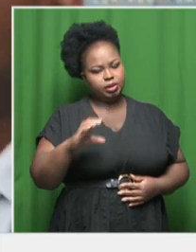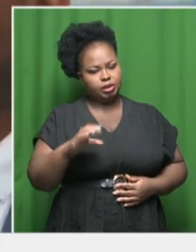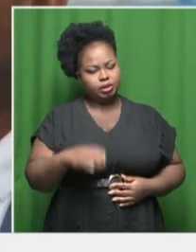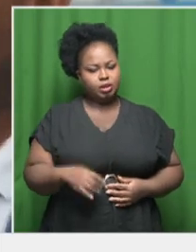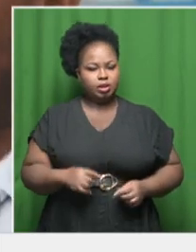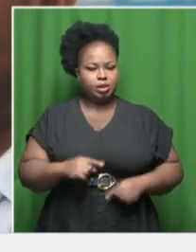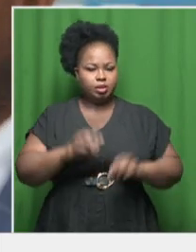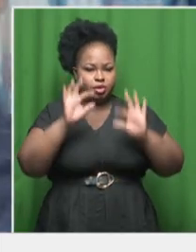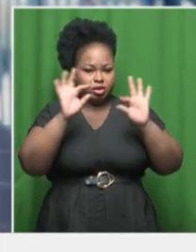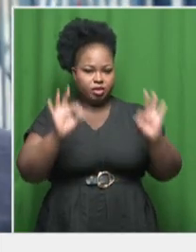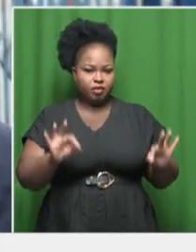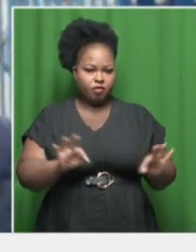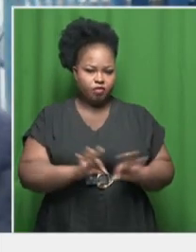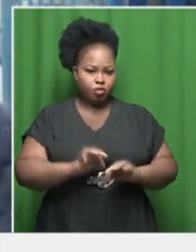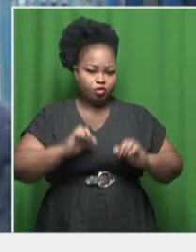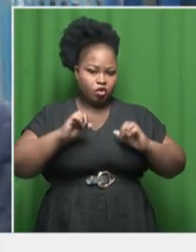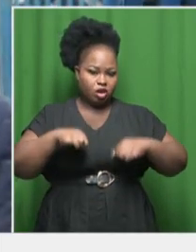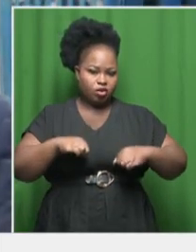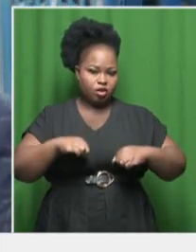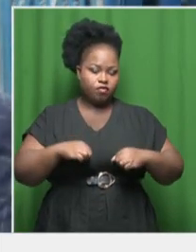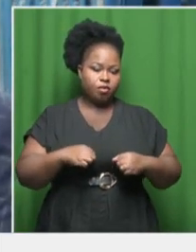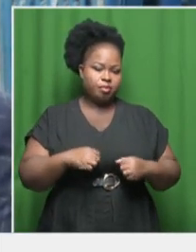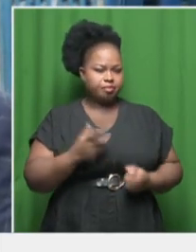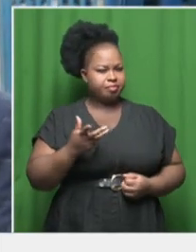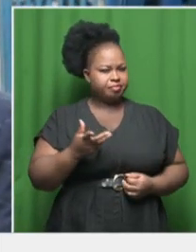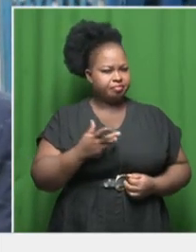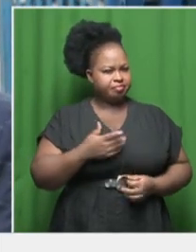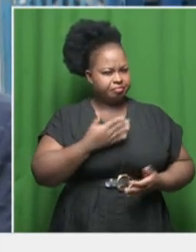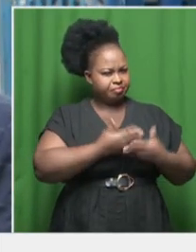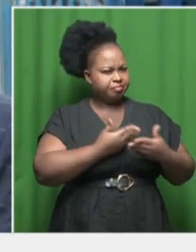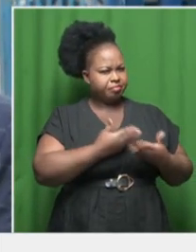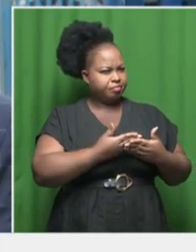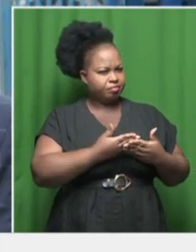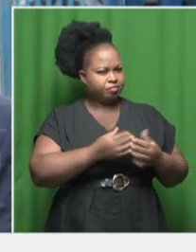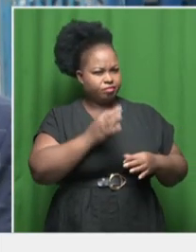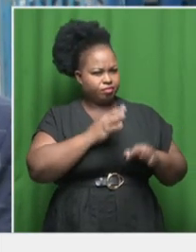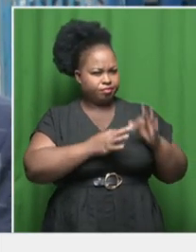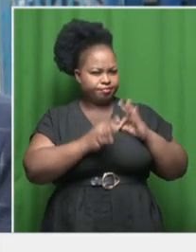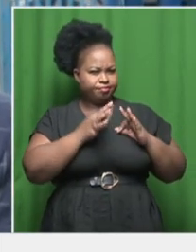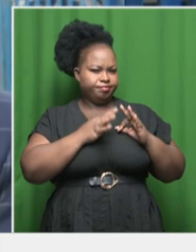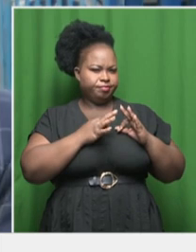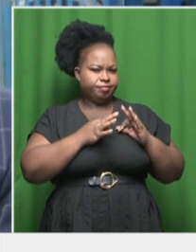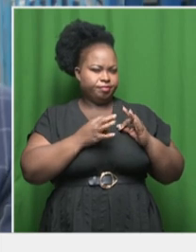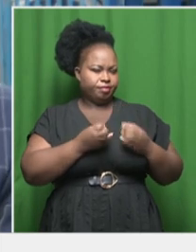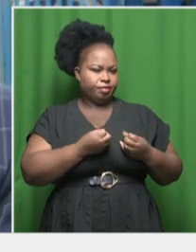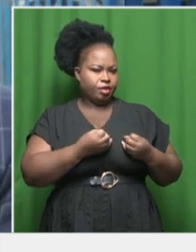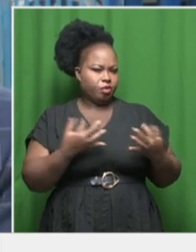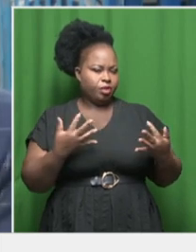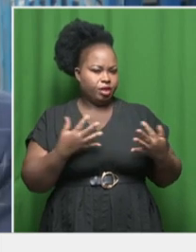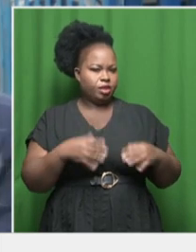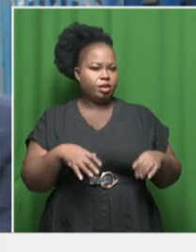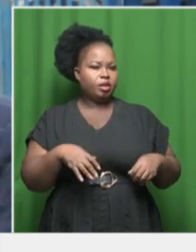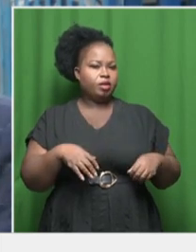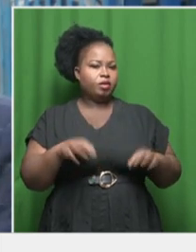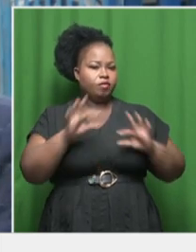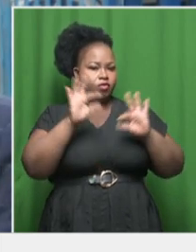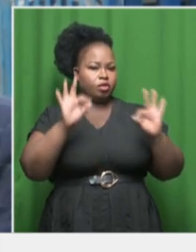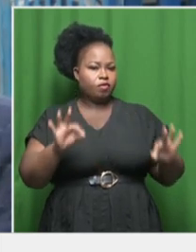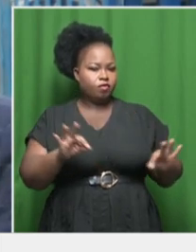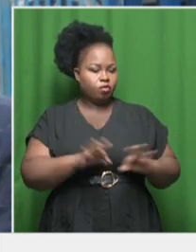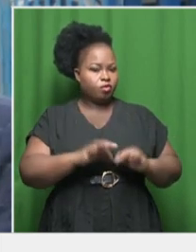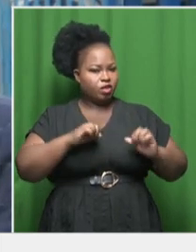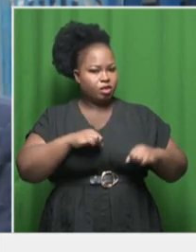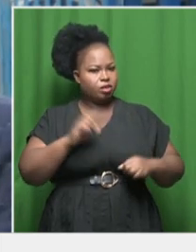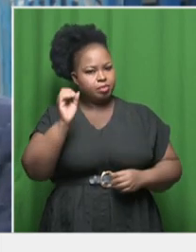the consent forms, I'm not sure if you will be able to tell us, how many of the consent forms, just in terms